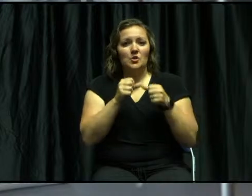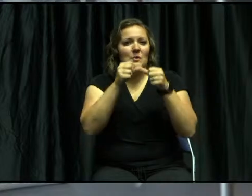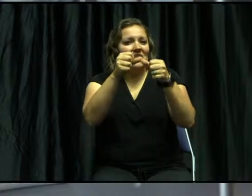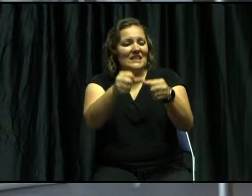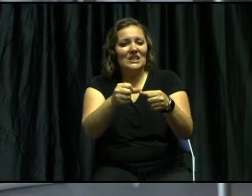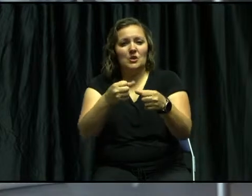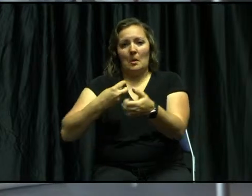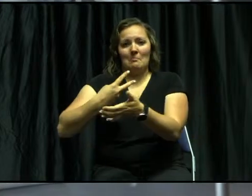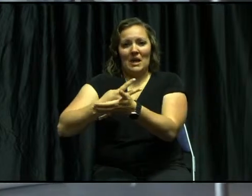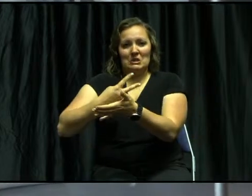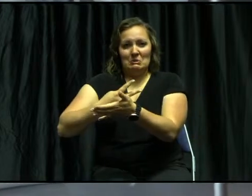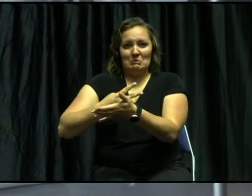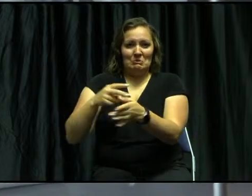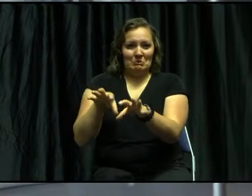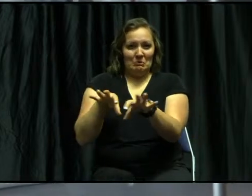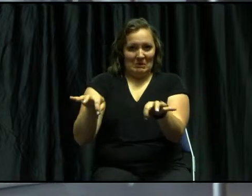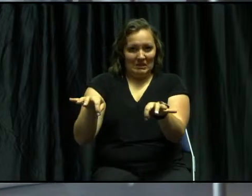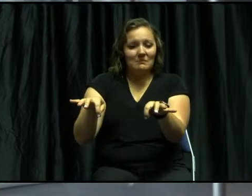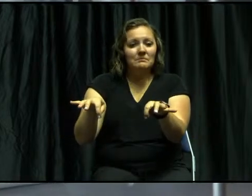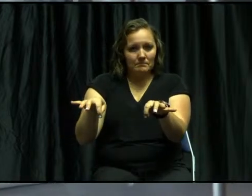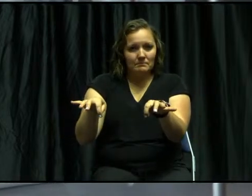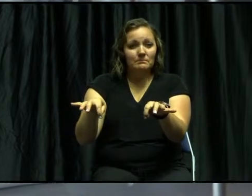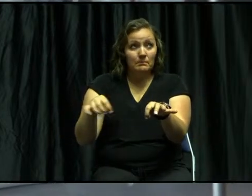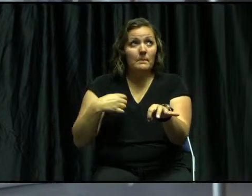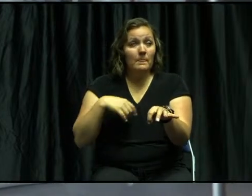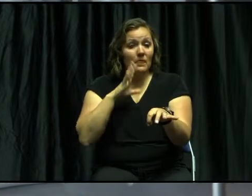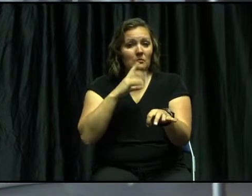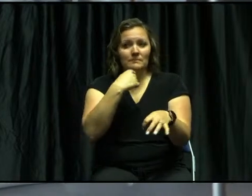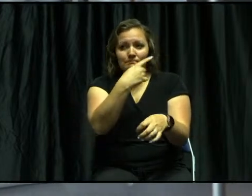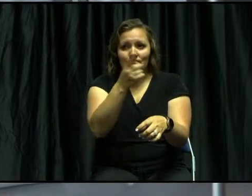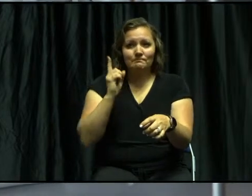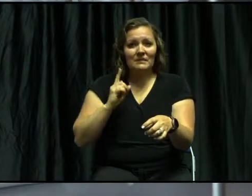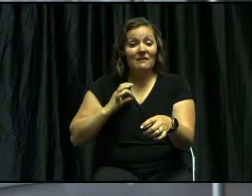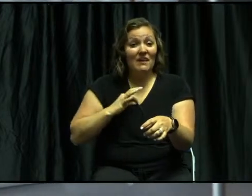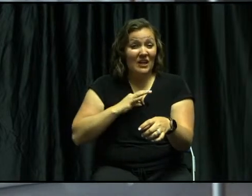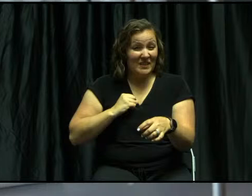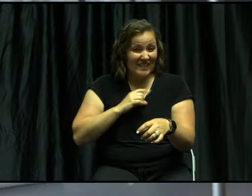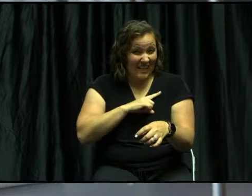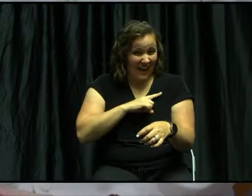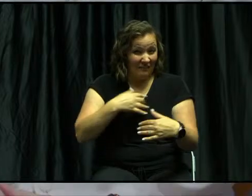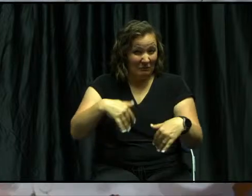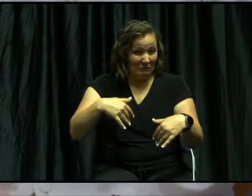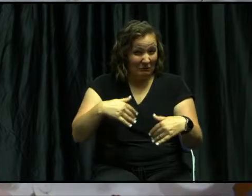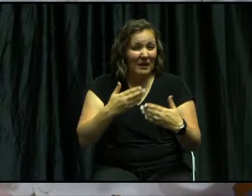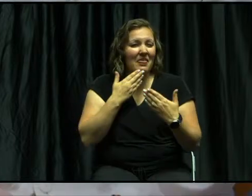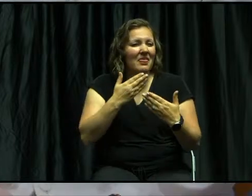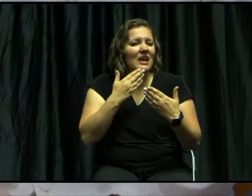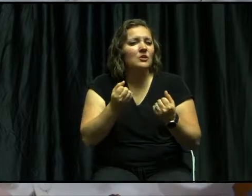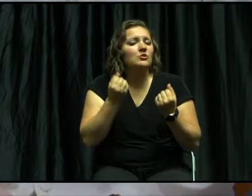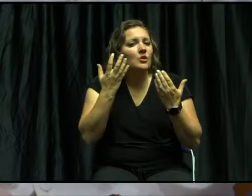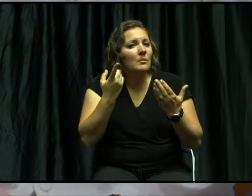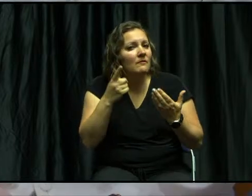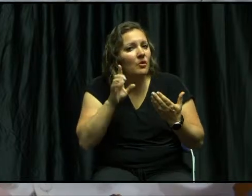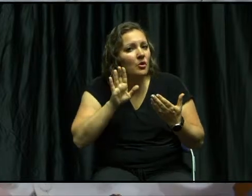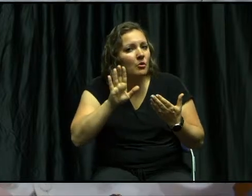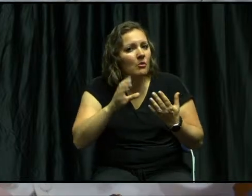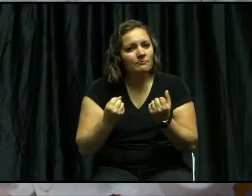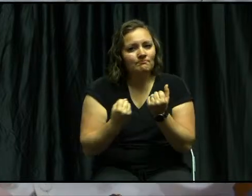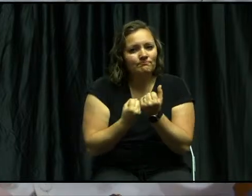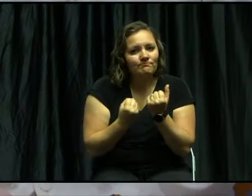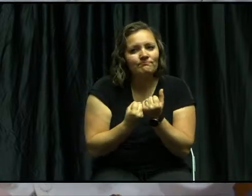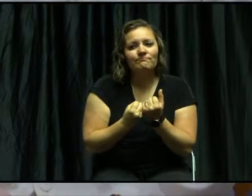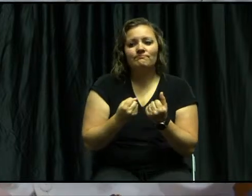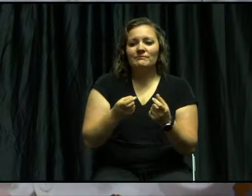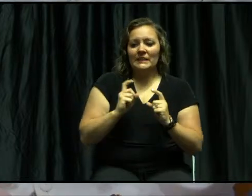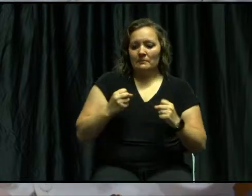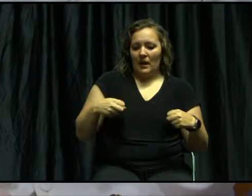my master's degree. I would like to say to the faculty and staff here at Weber State, thank you so much for giving me this opportunity